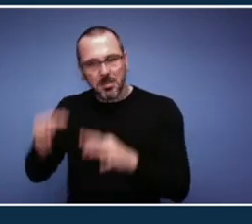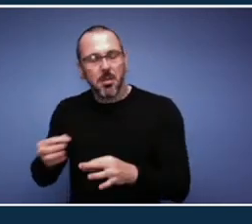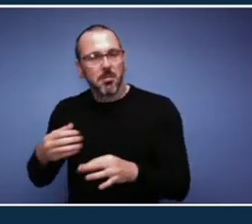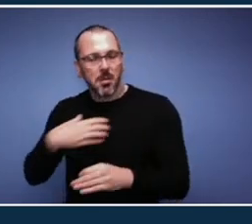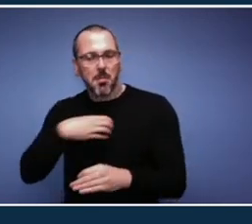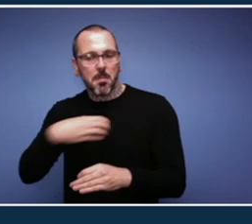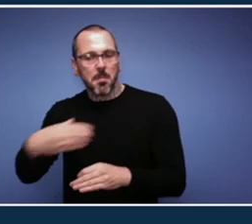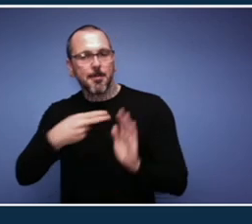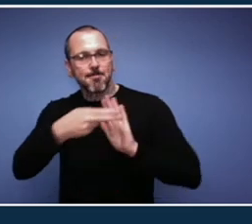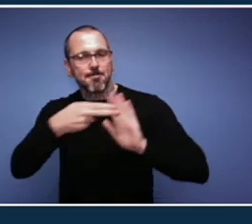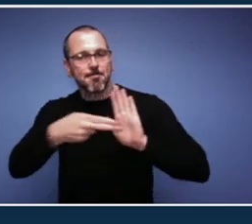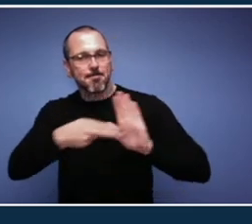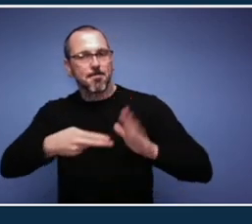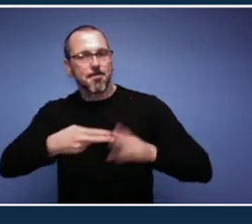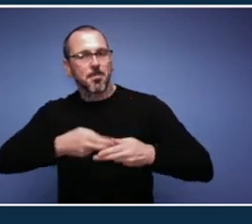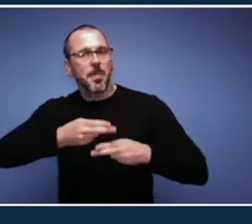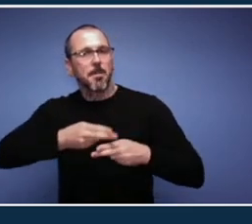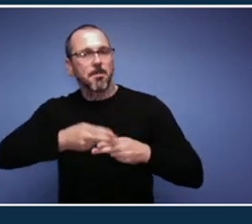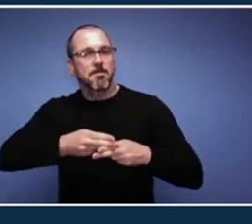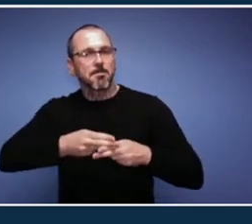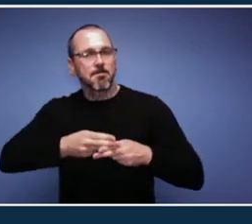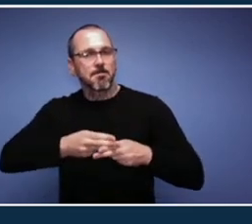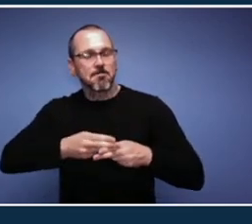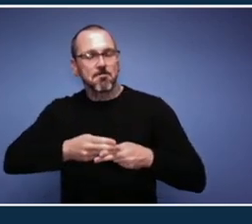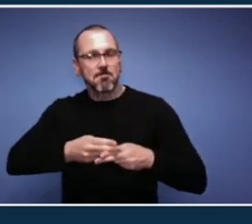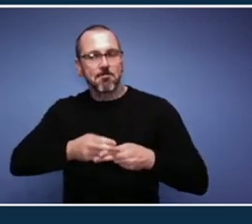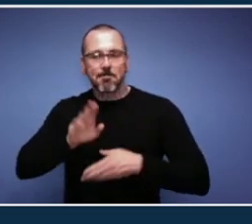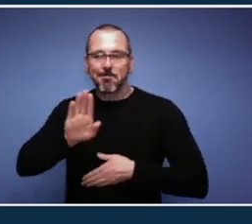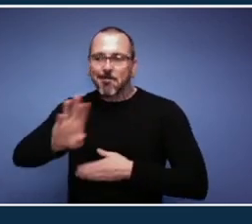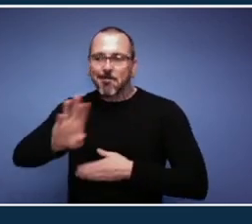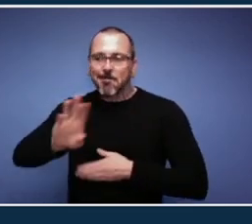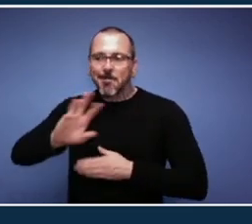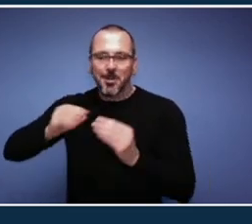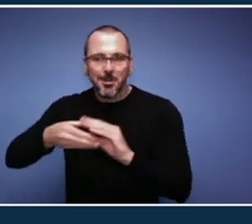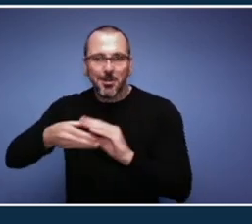be the face of this human rights case,